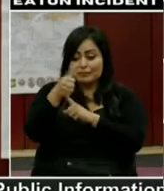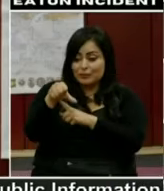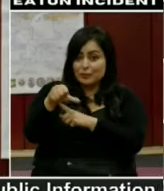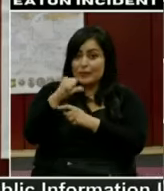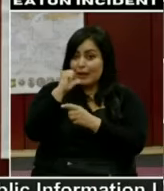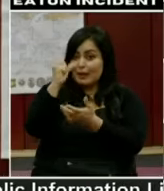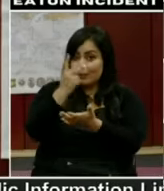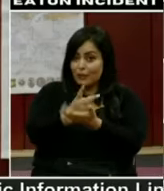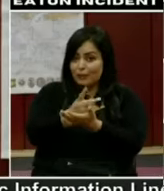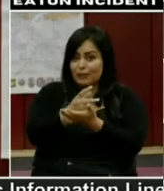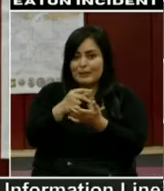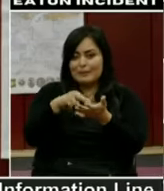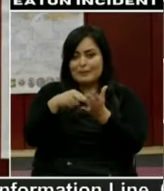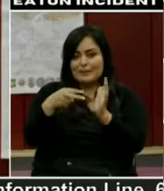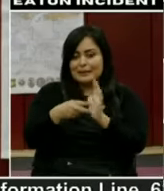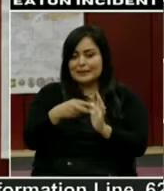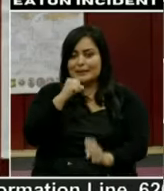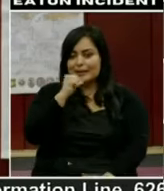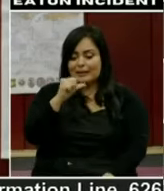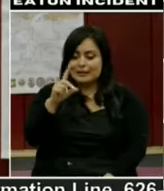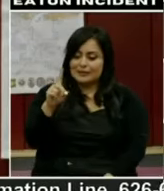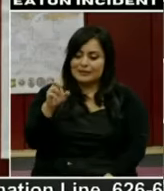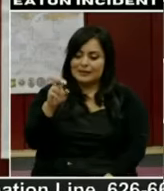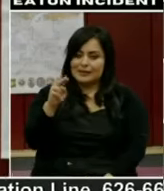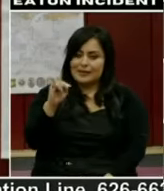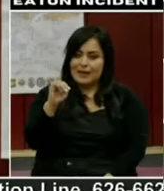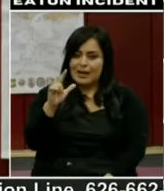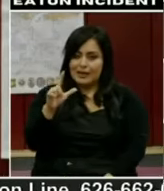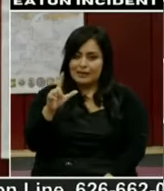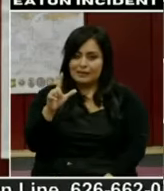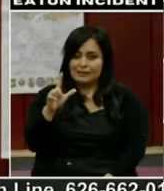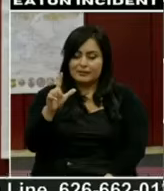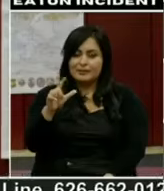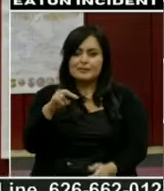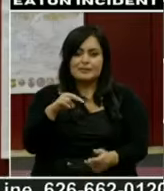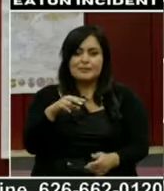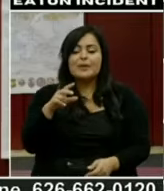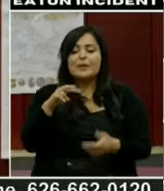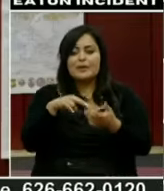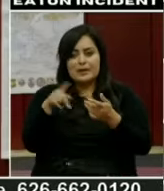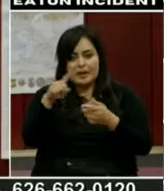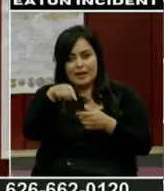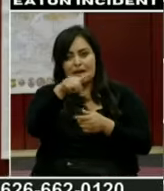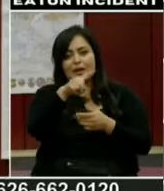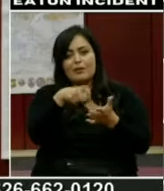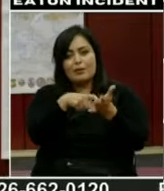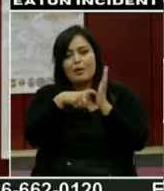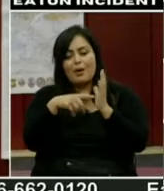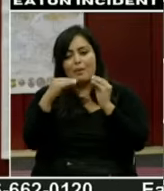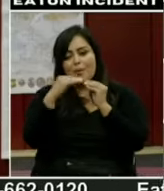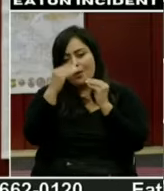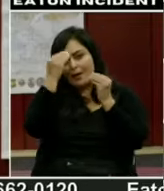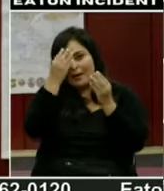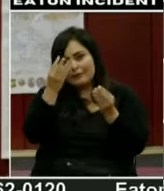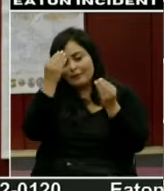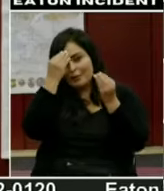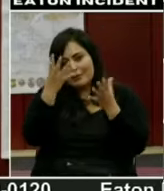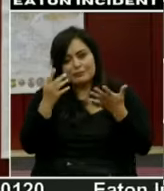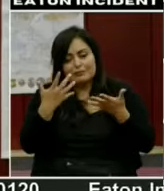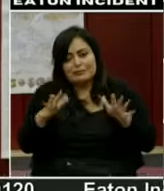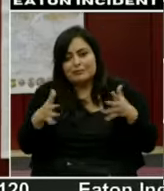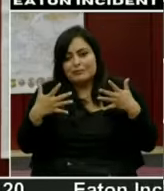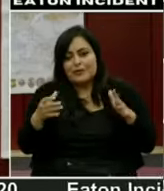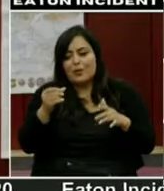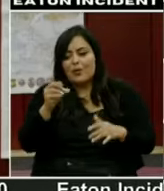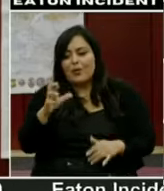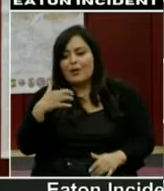are not denials. And they need further information, or there is some